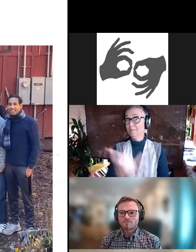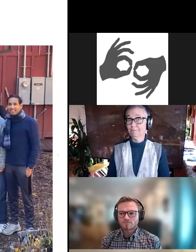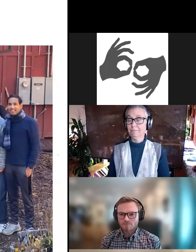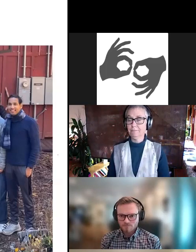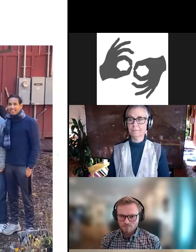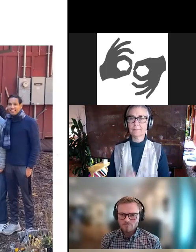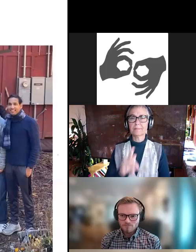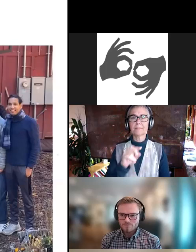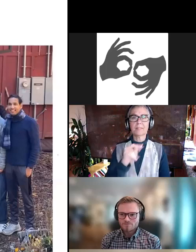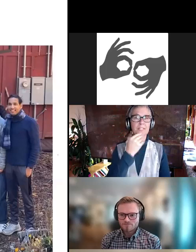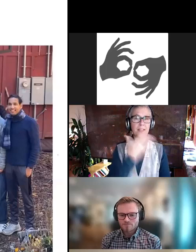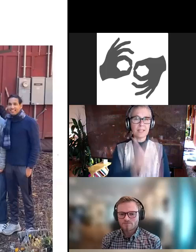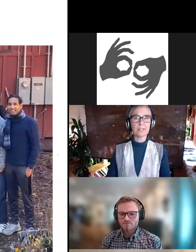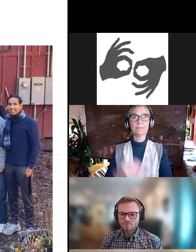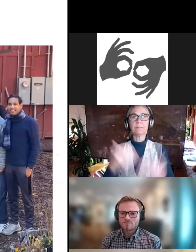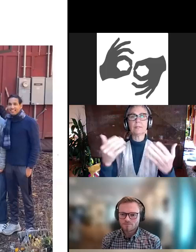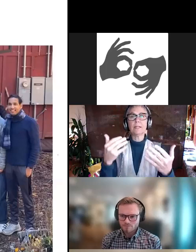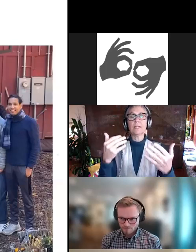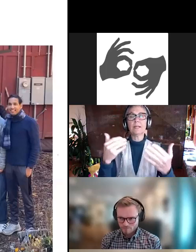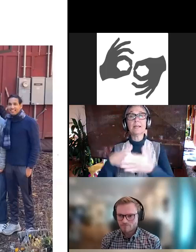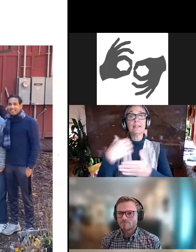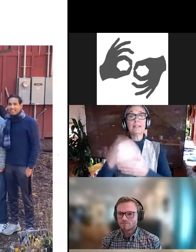Thanks. So next is Tian Yang.